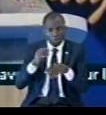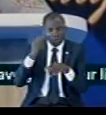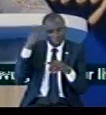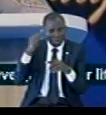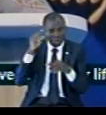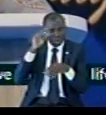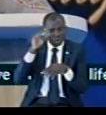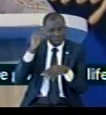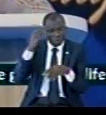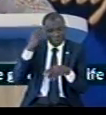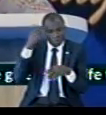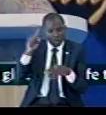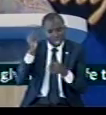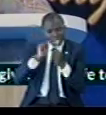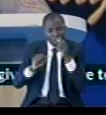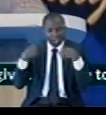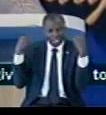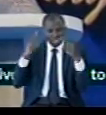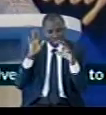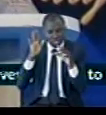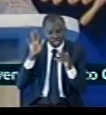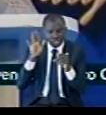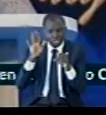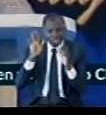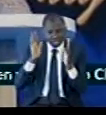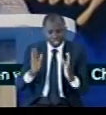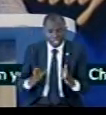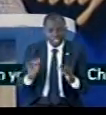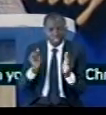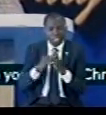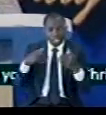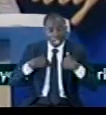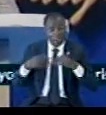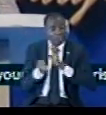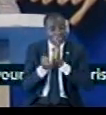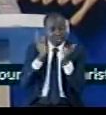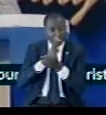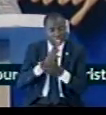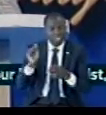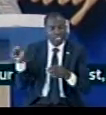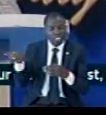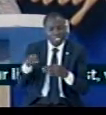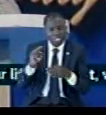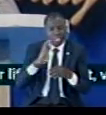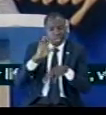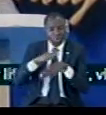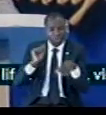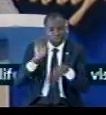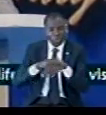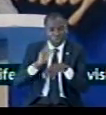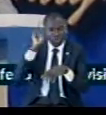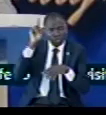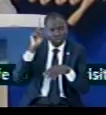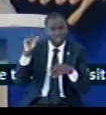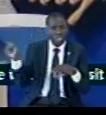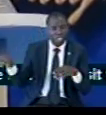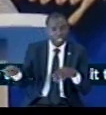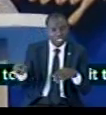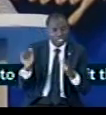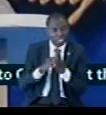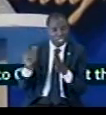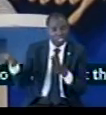every transgressor that has repented and they are calling upon you that they want your salvation,